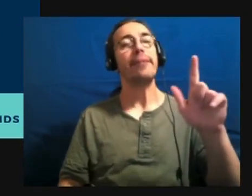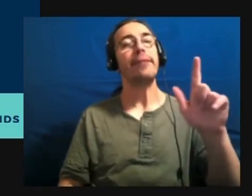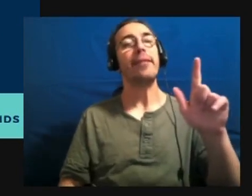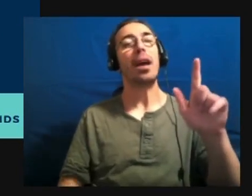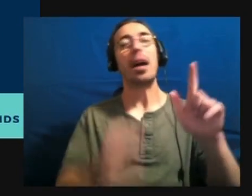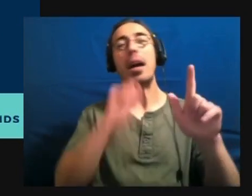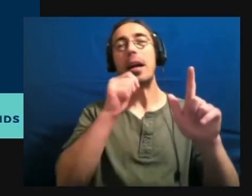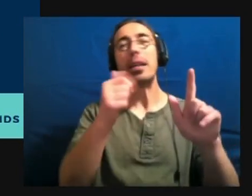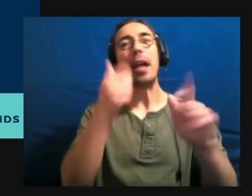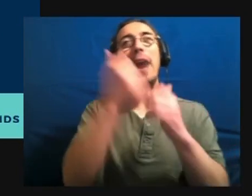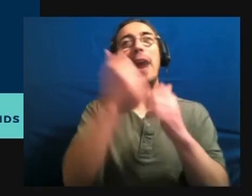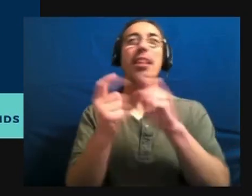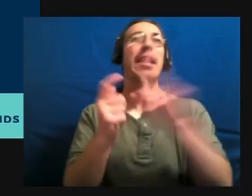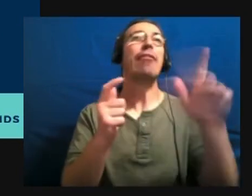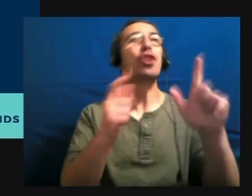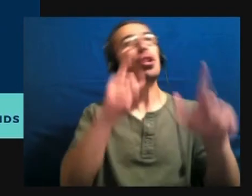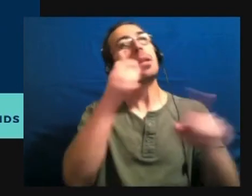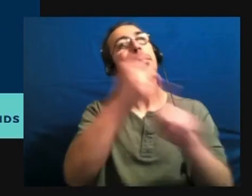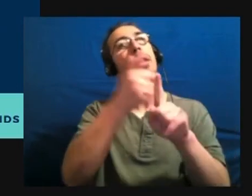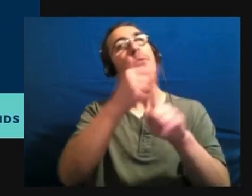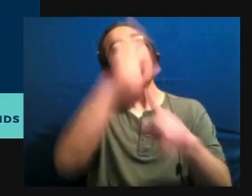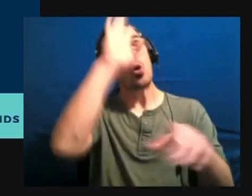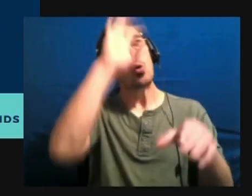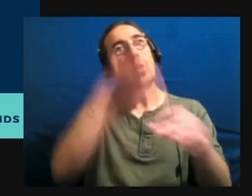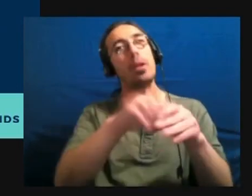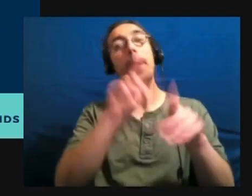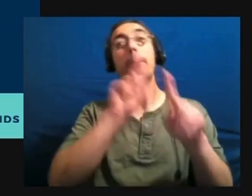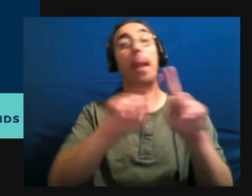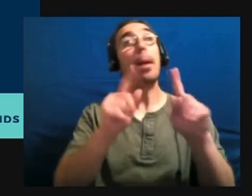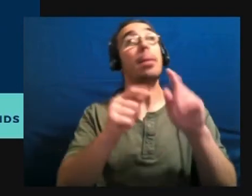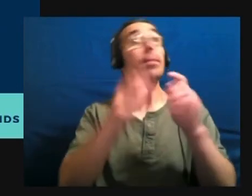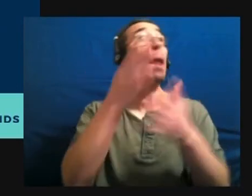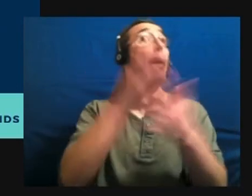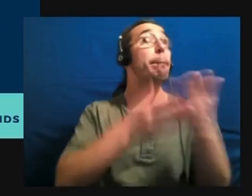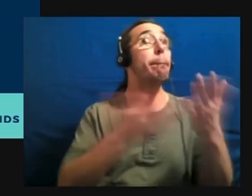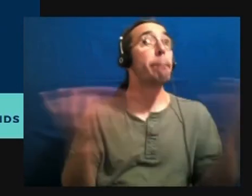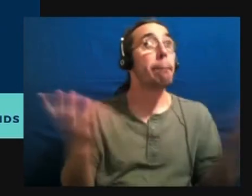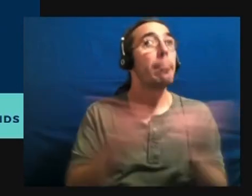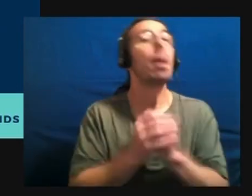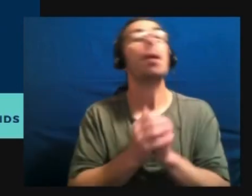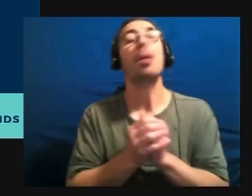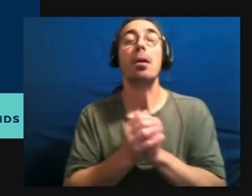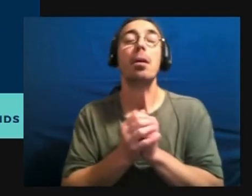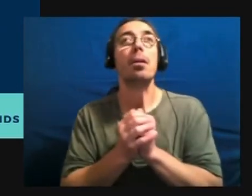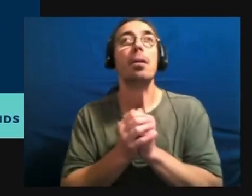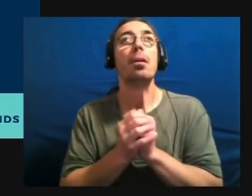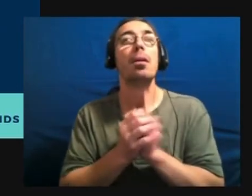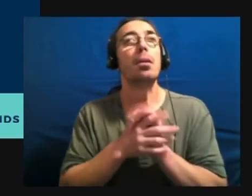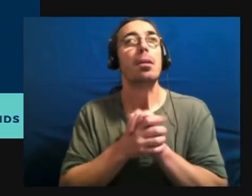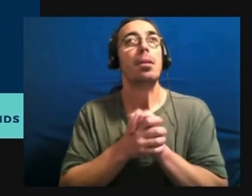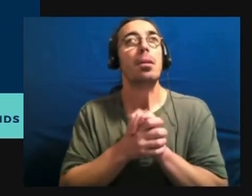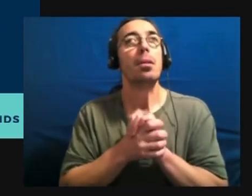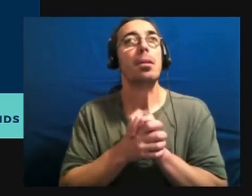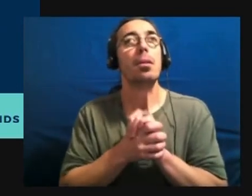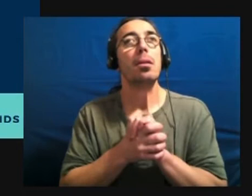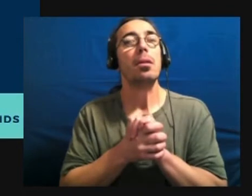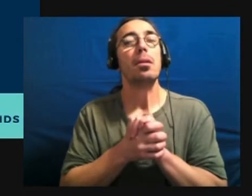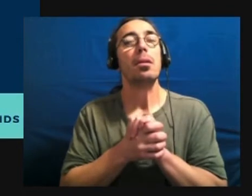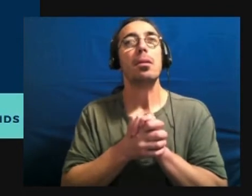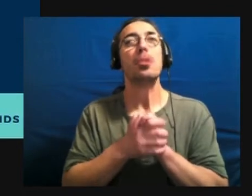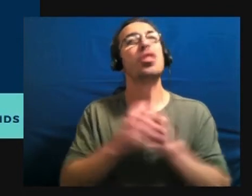is autistic, but that's just a correlation. Um, she did a lot of things a lot earlier than most